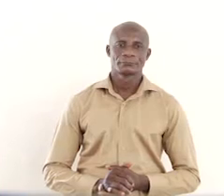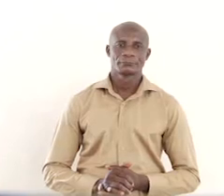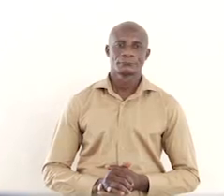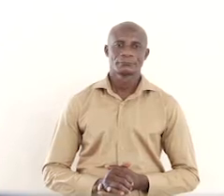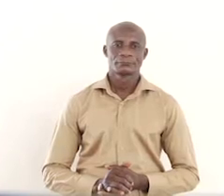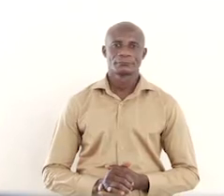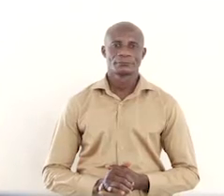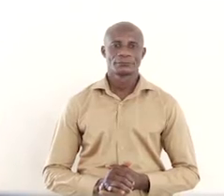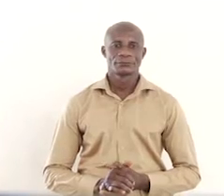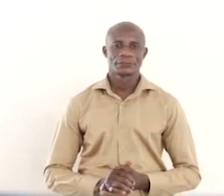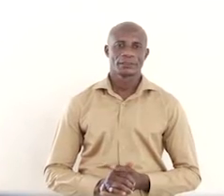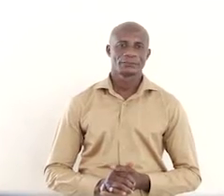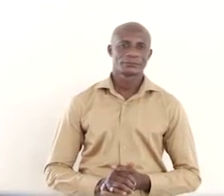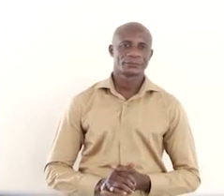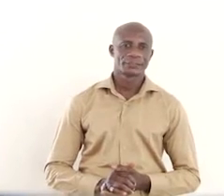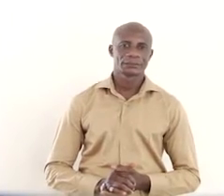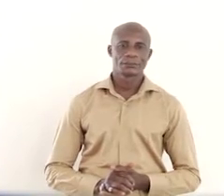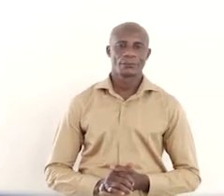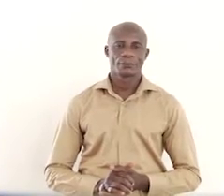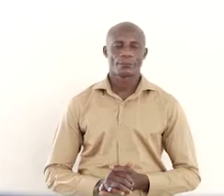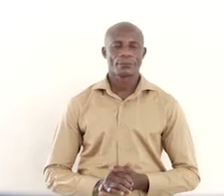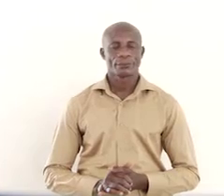And celebrate the